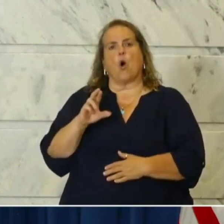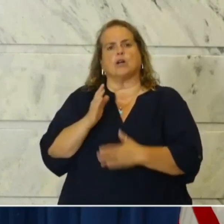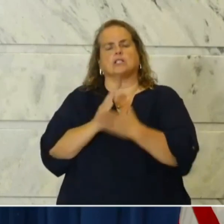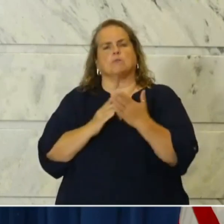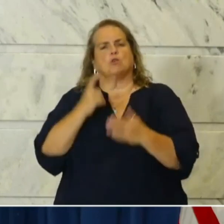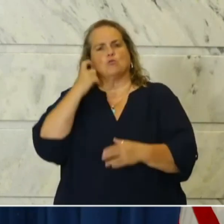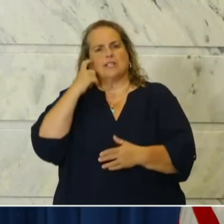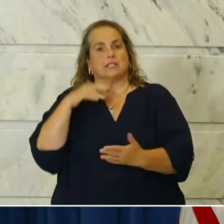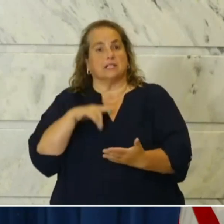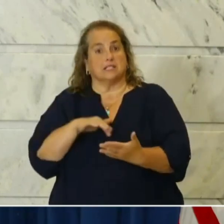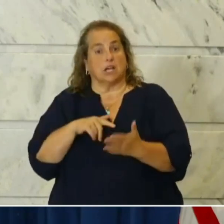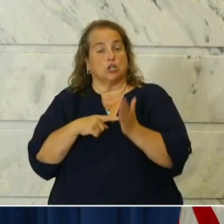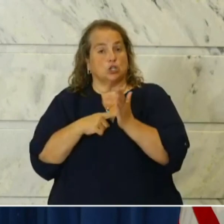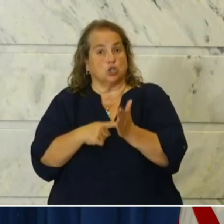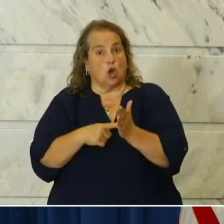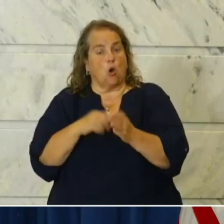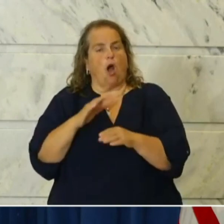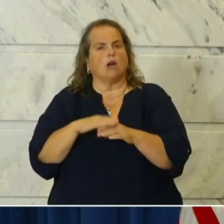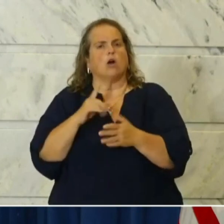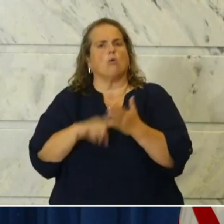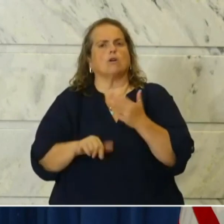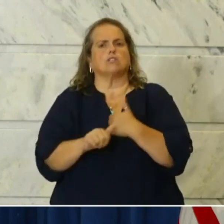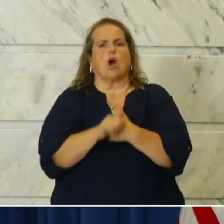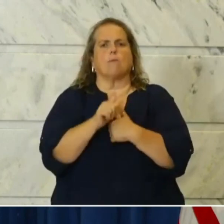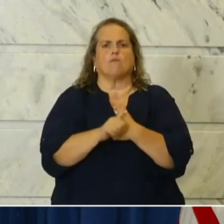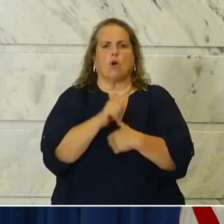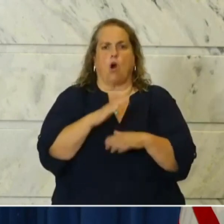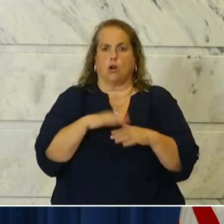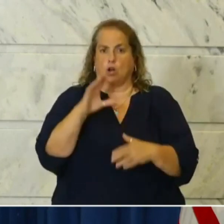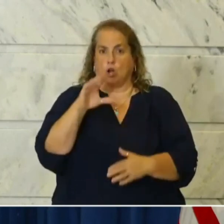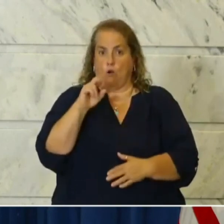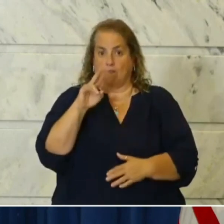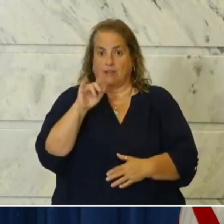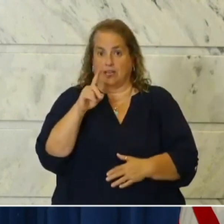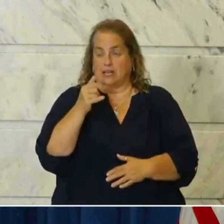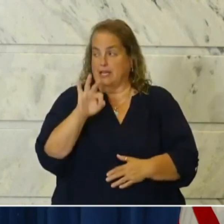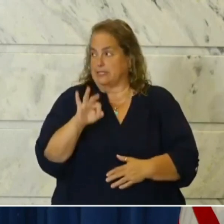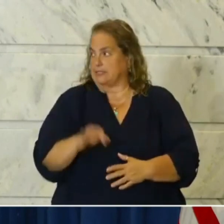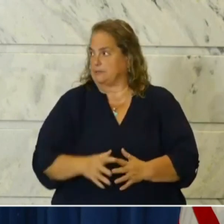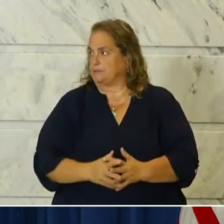studies show on the harmful side of COVID-19.